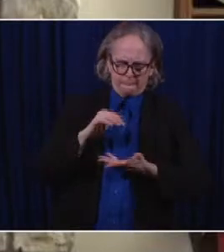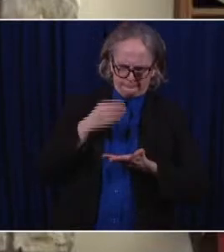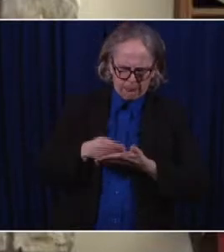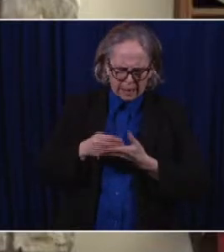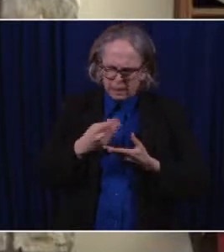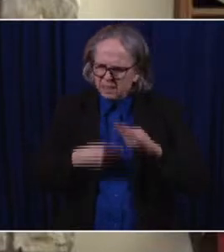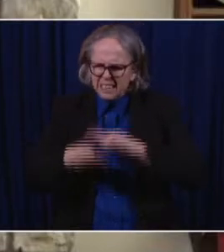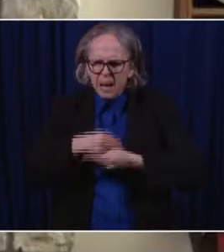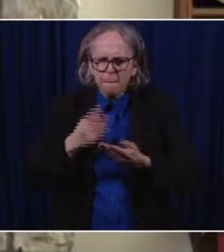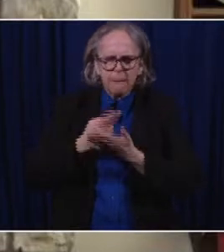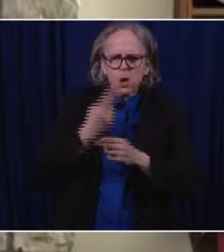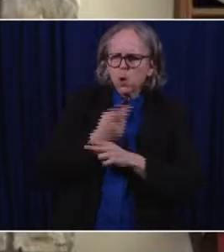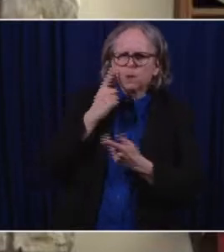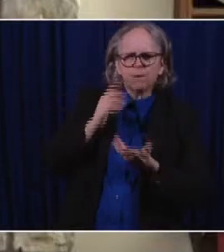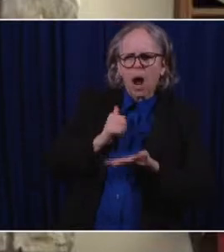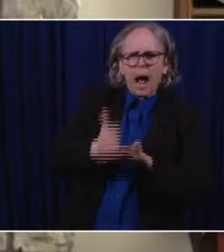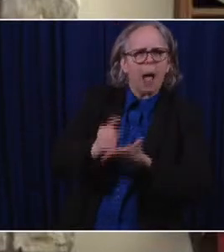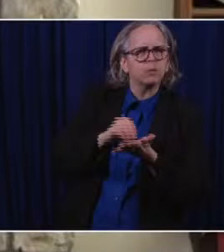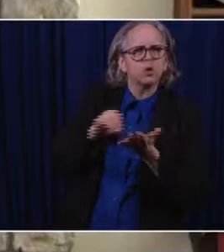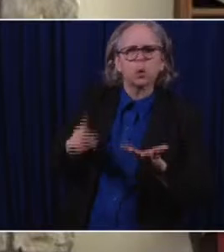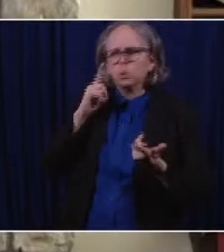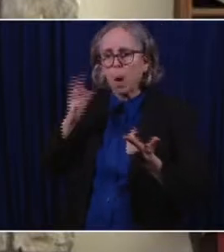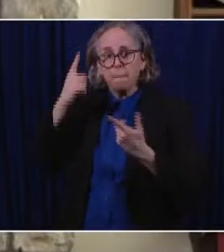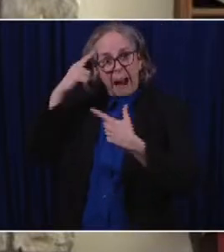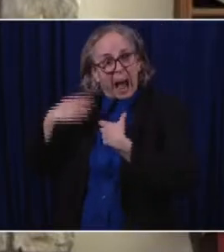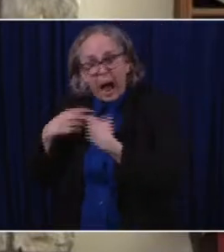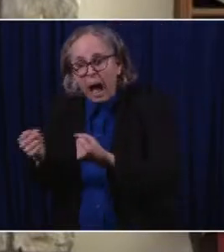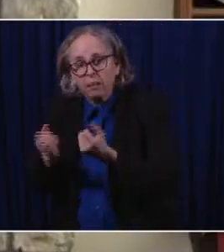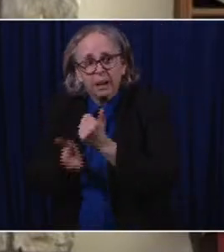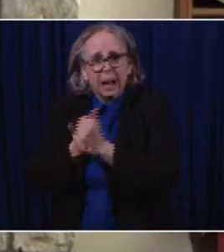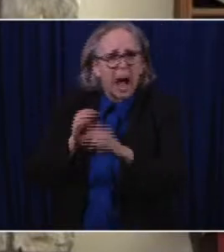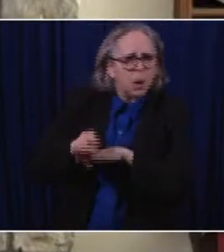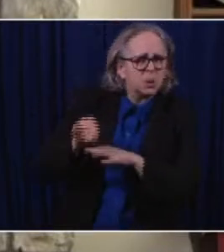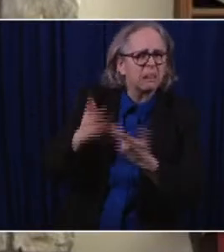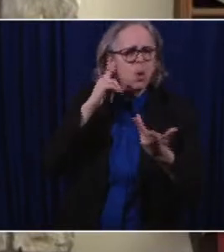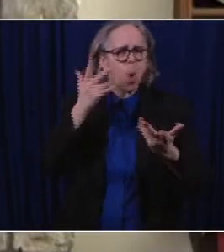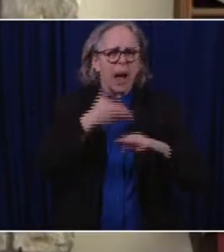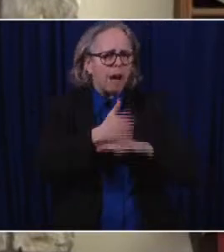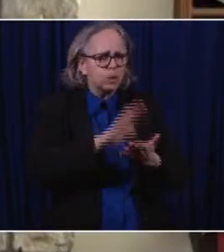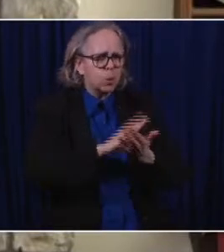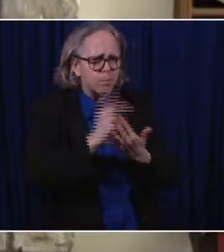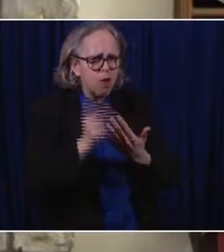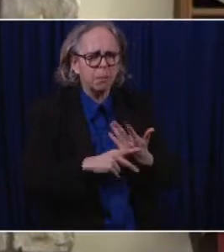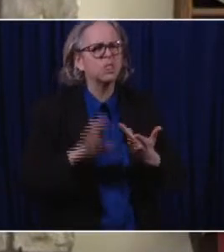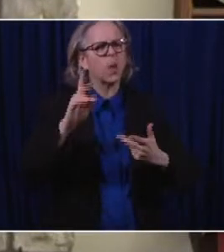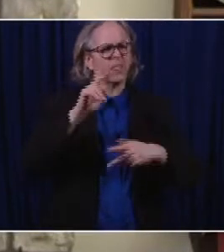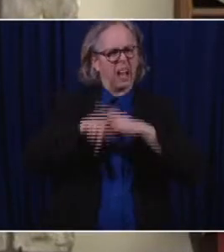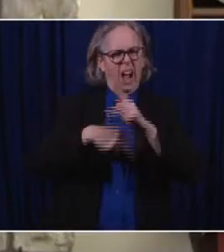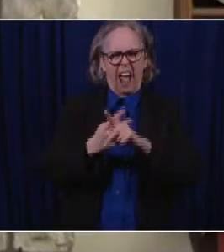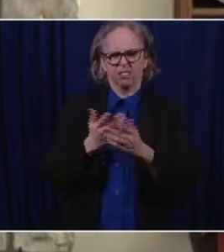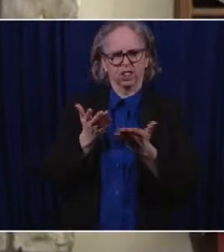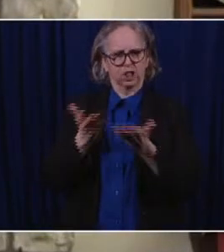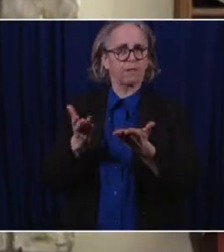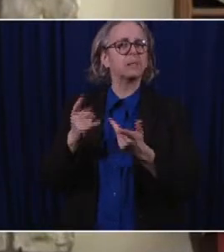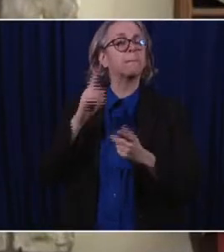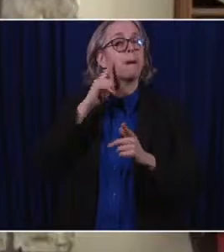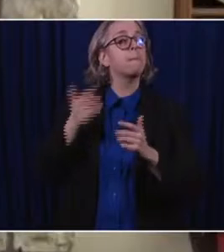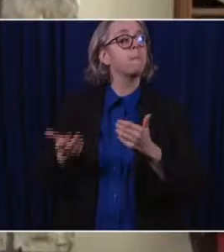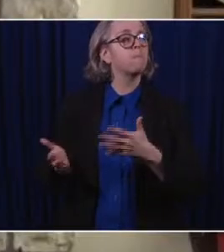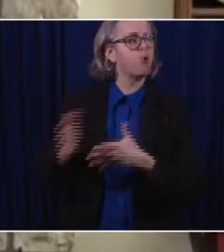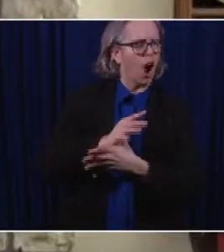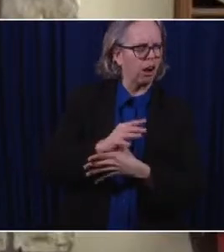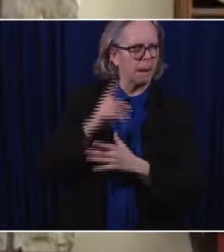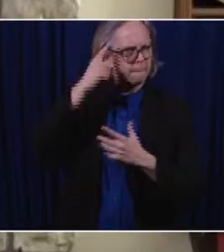1 in 4 of the initiatives have been focused on mental health services. Almost 1 in 7 initiatives are focused on